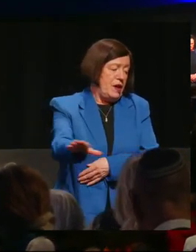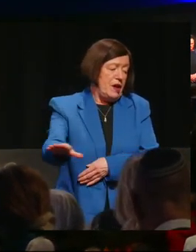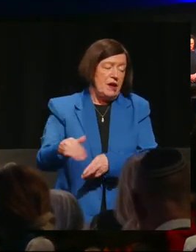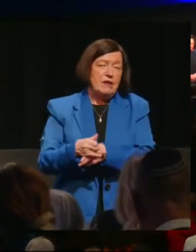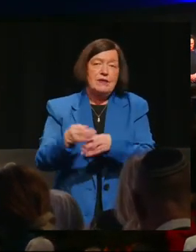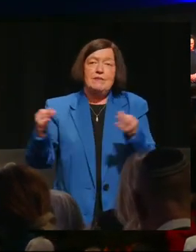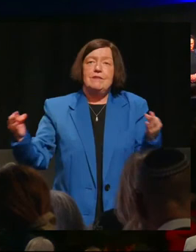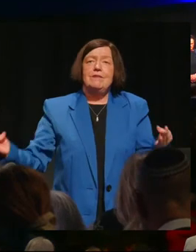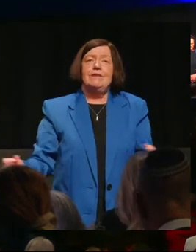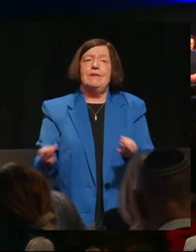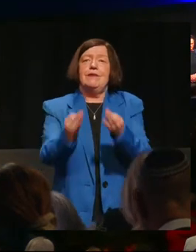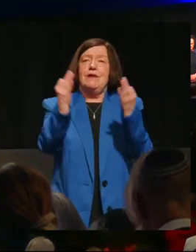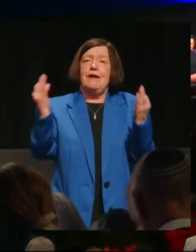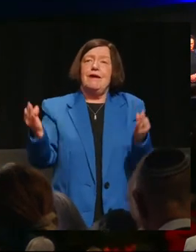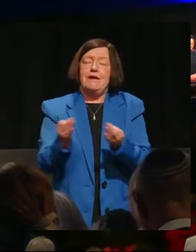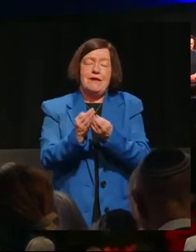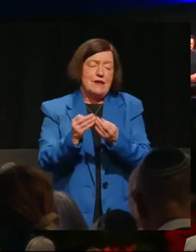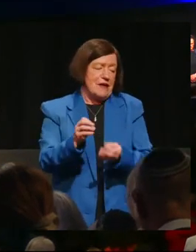Feshenisrefu.